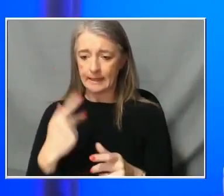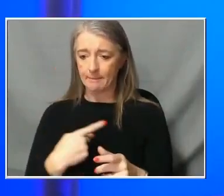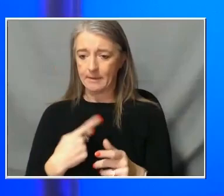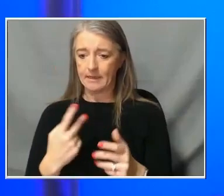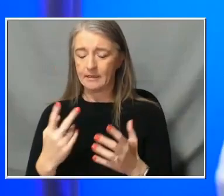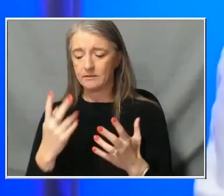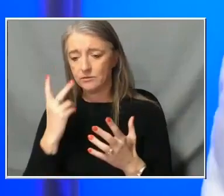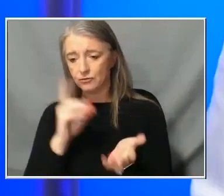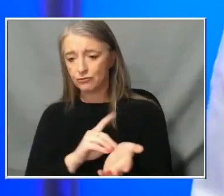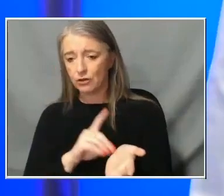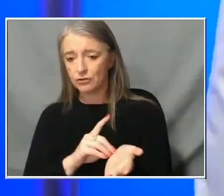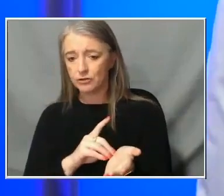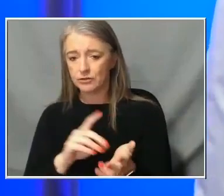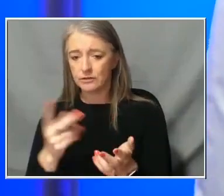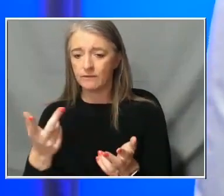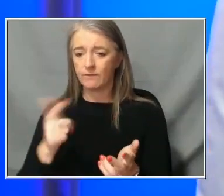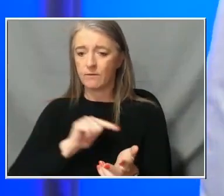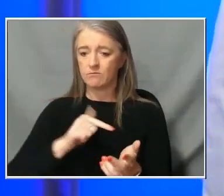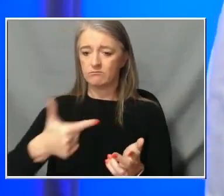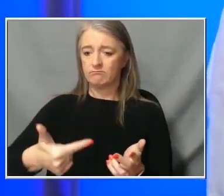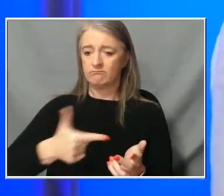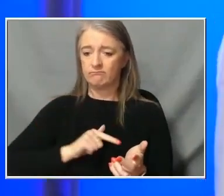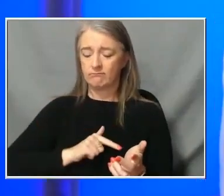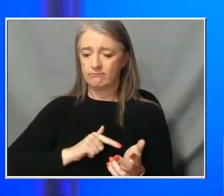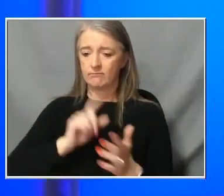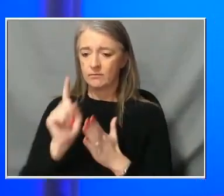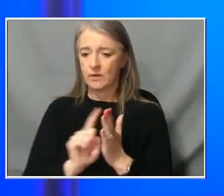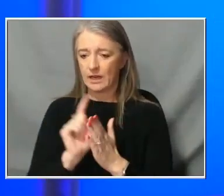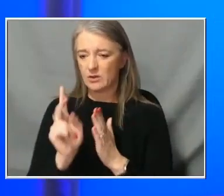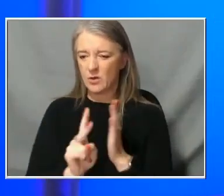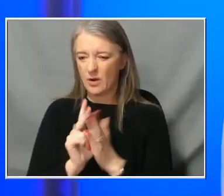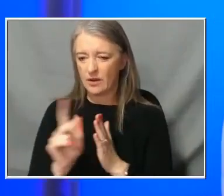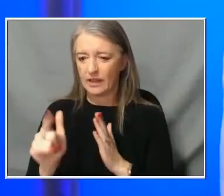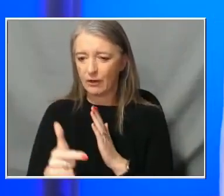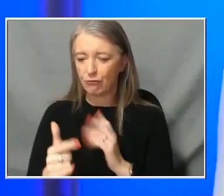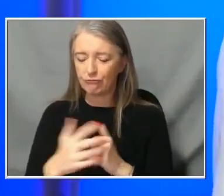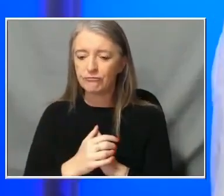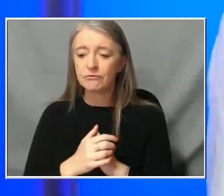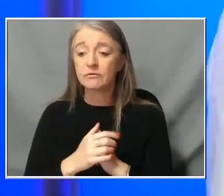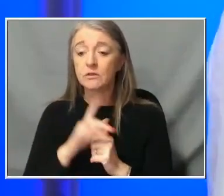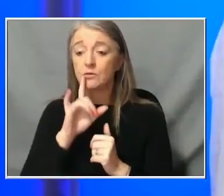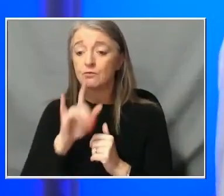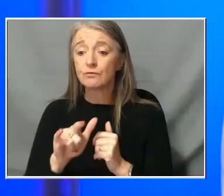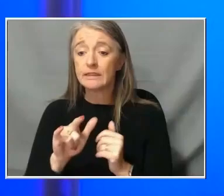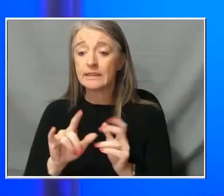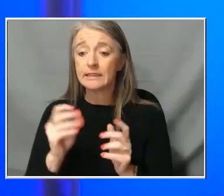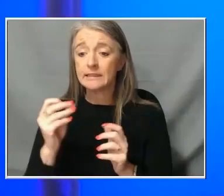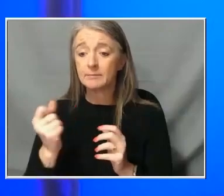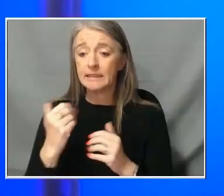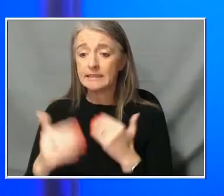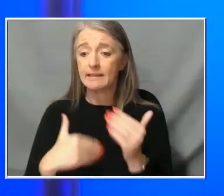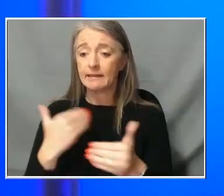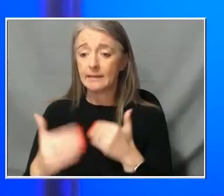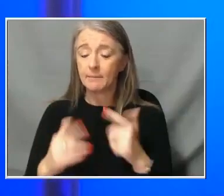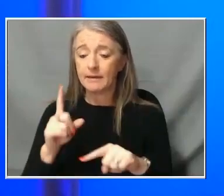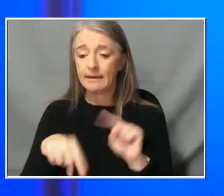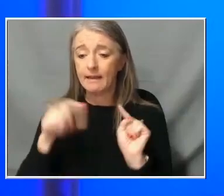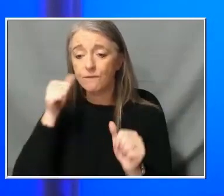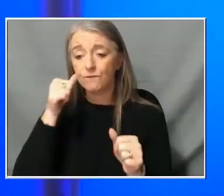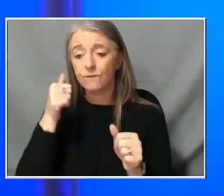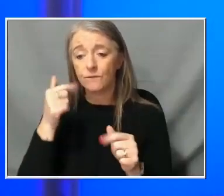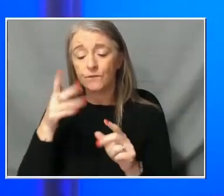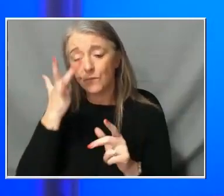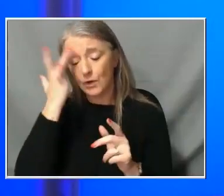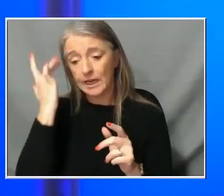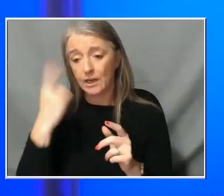Dr. Awarjabi, and then flip-flop and see the other one an hour or two later. And so that really expedites things. And then we can't forget that we truly do